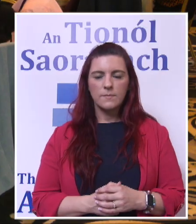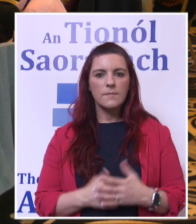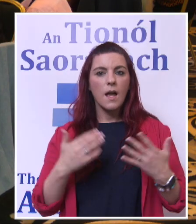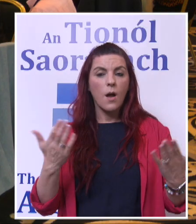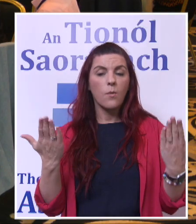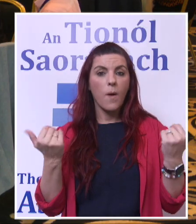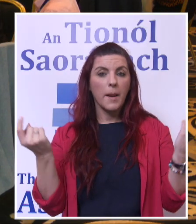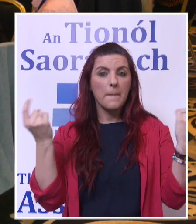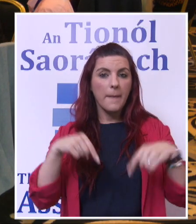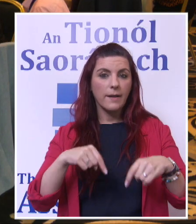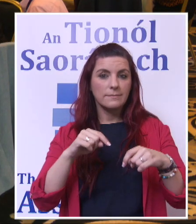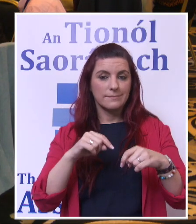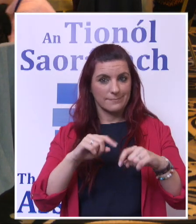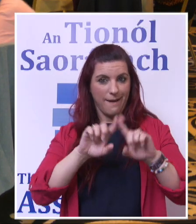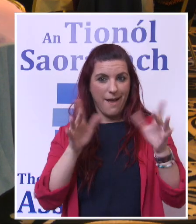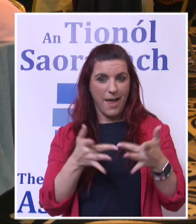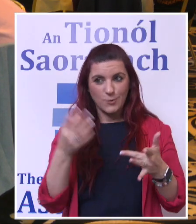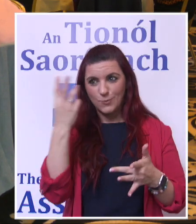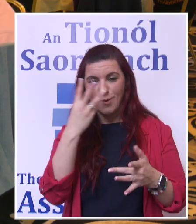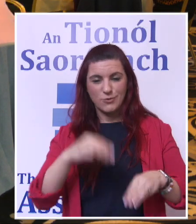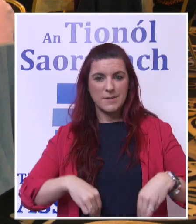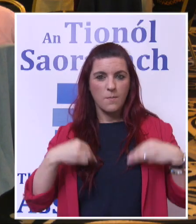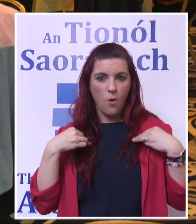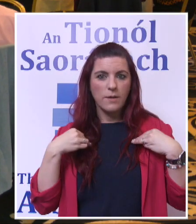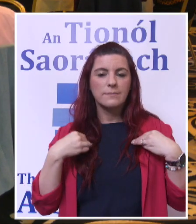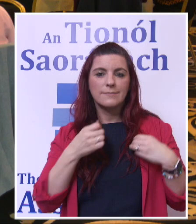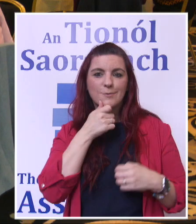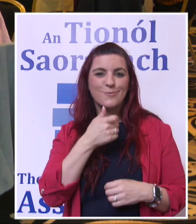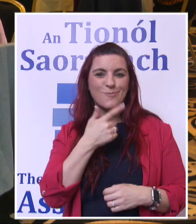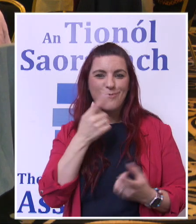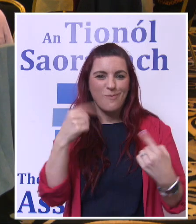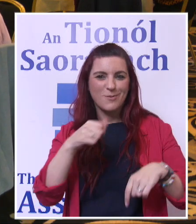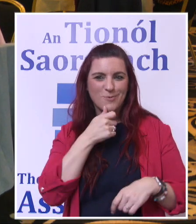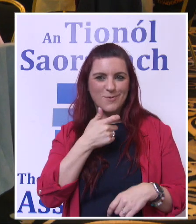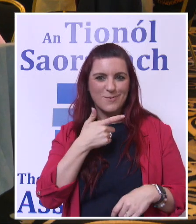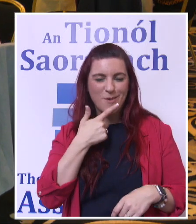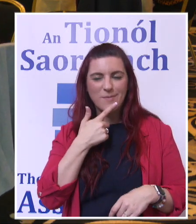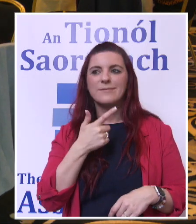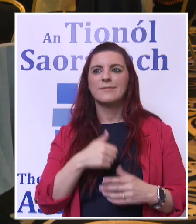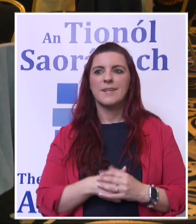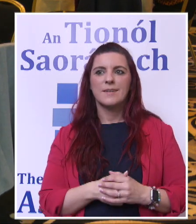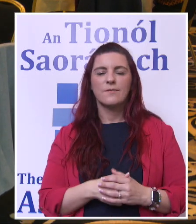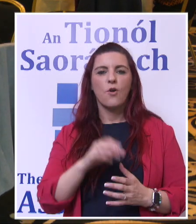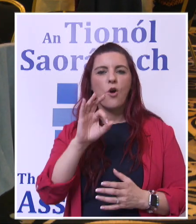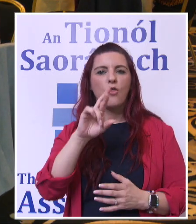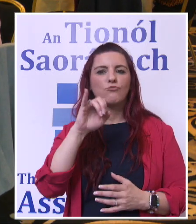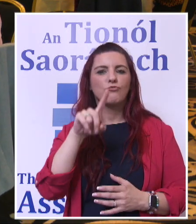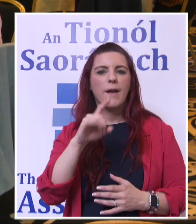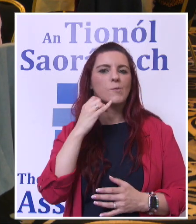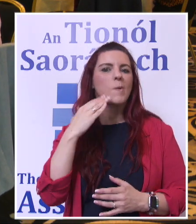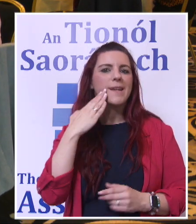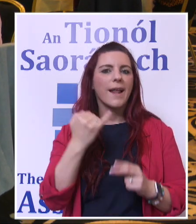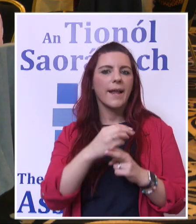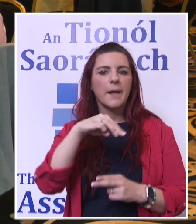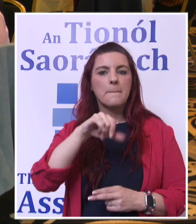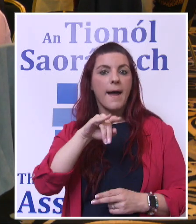Welcome back online to Dublin and the Grand Hotel in Malahide for